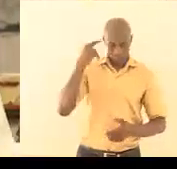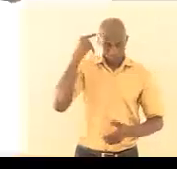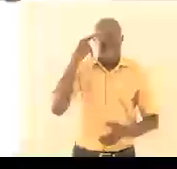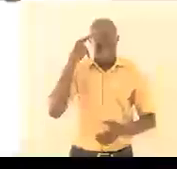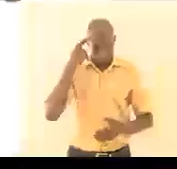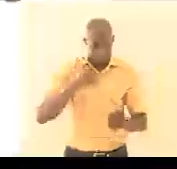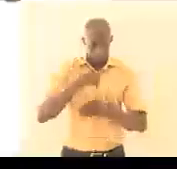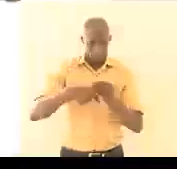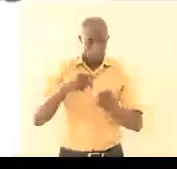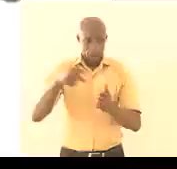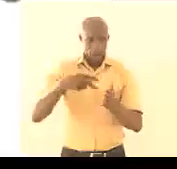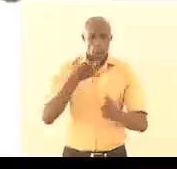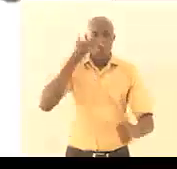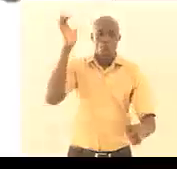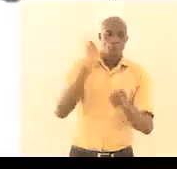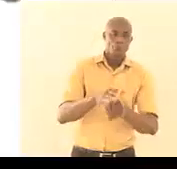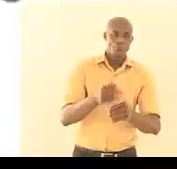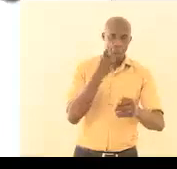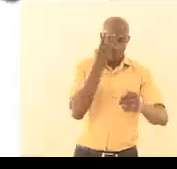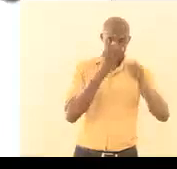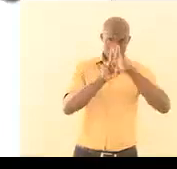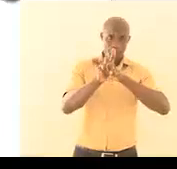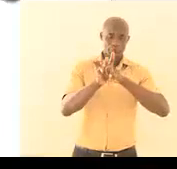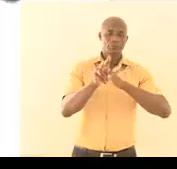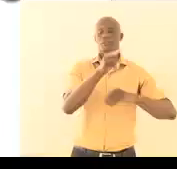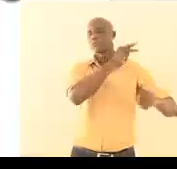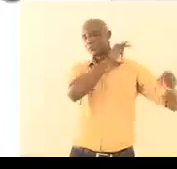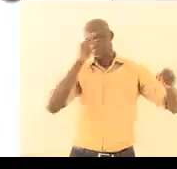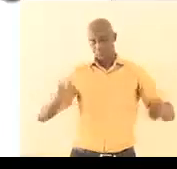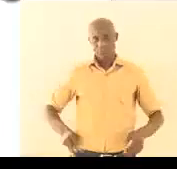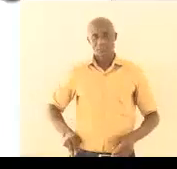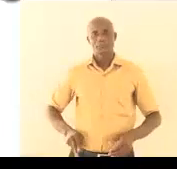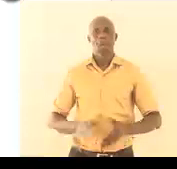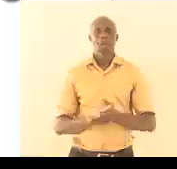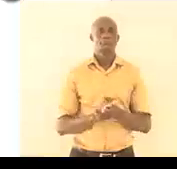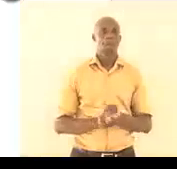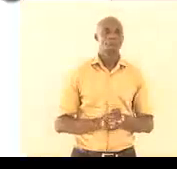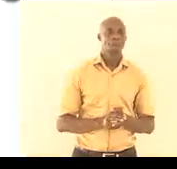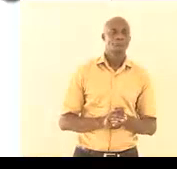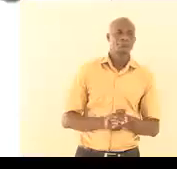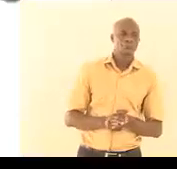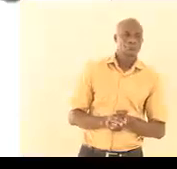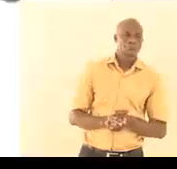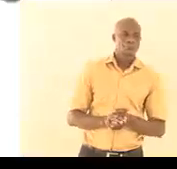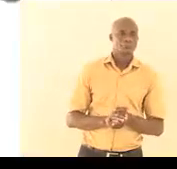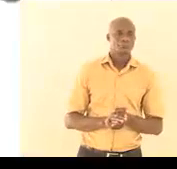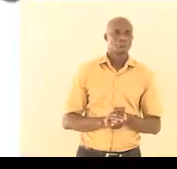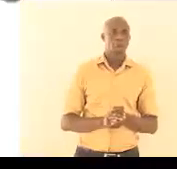Read about the promised Messiah in Isaiah chapter 9, verse 6 and following.